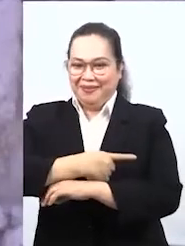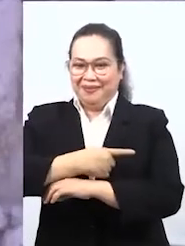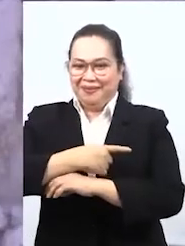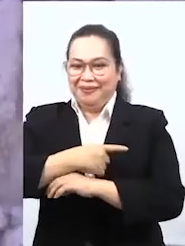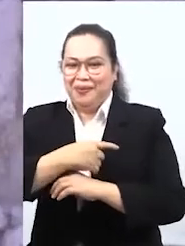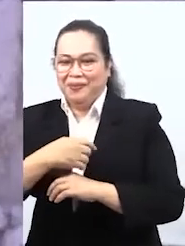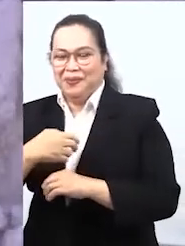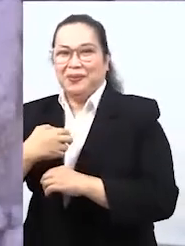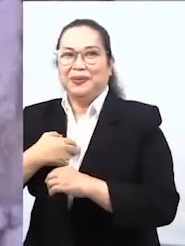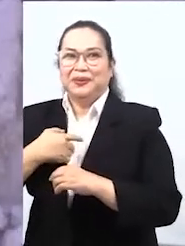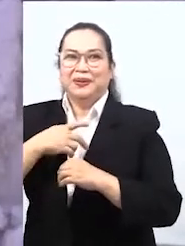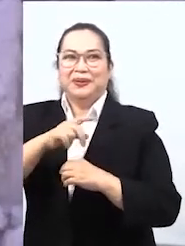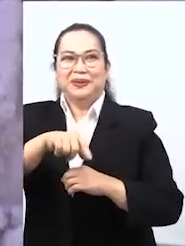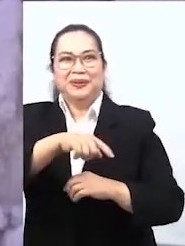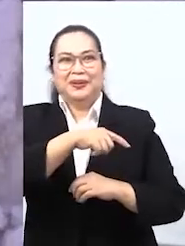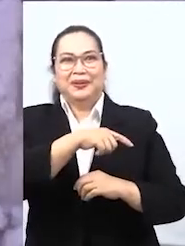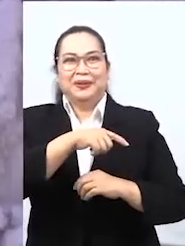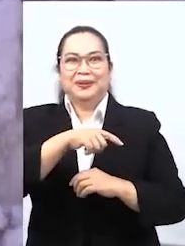doing